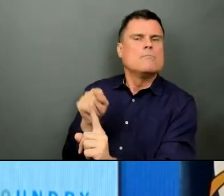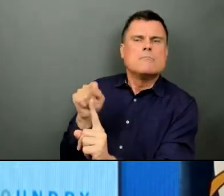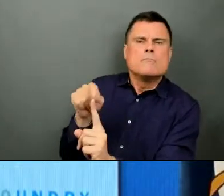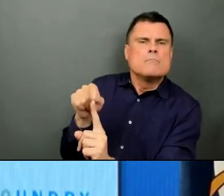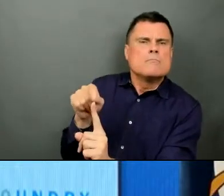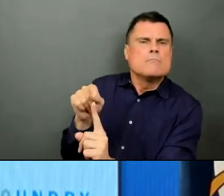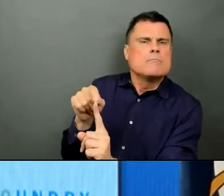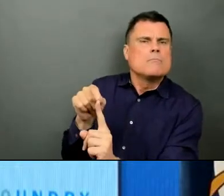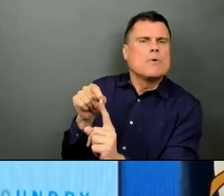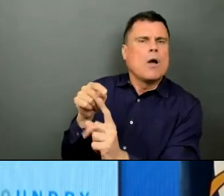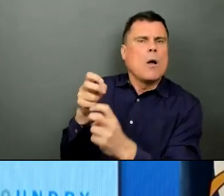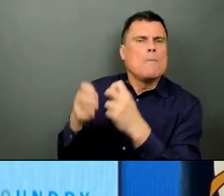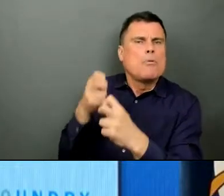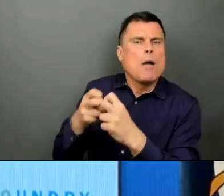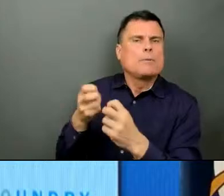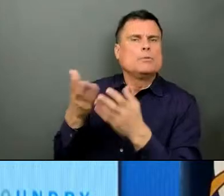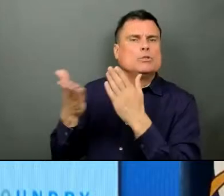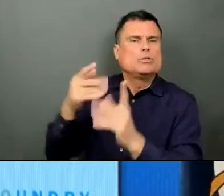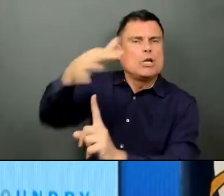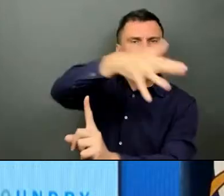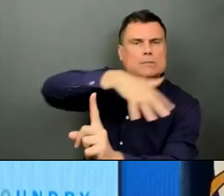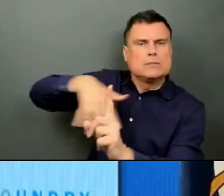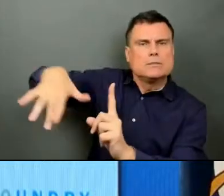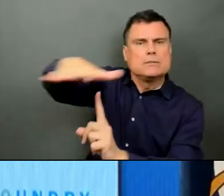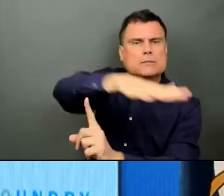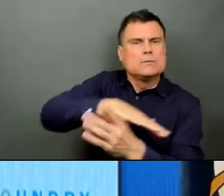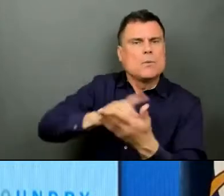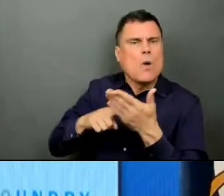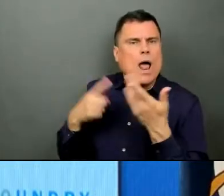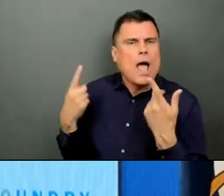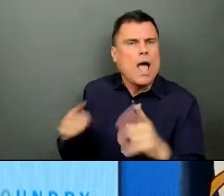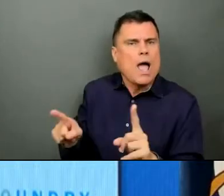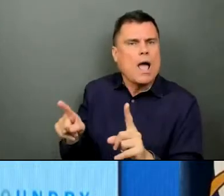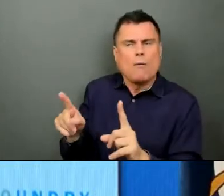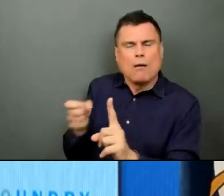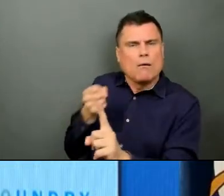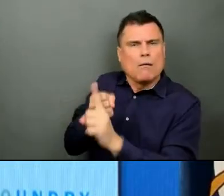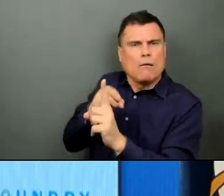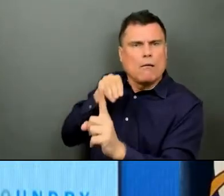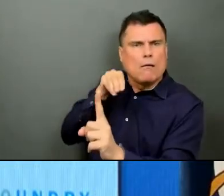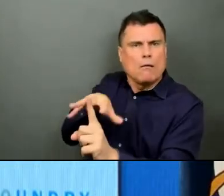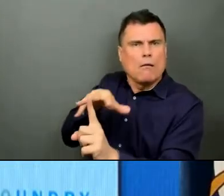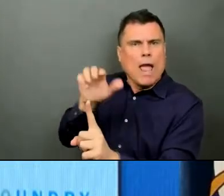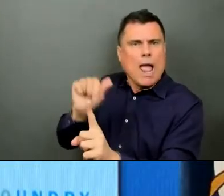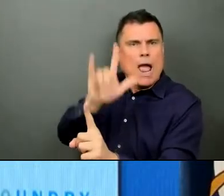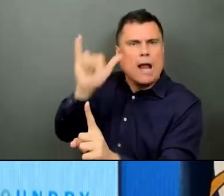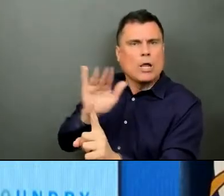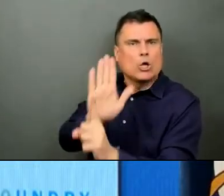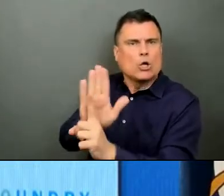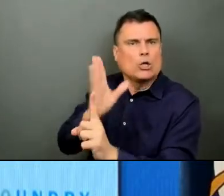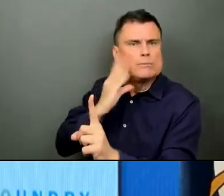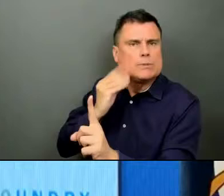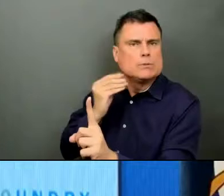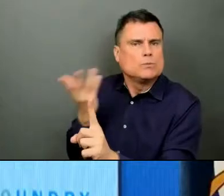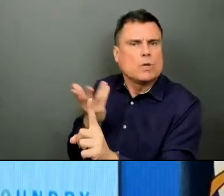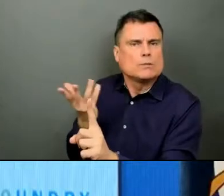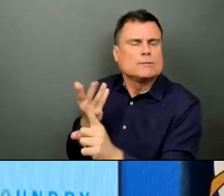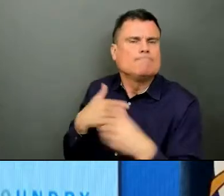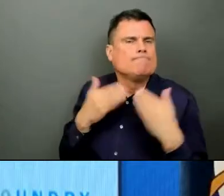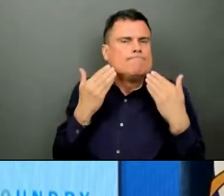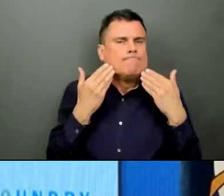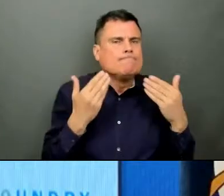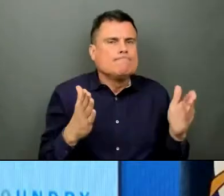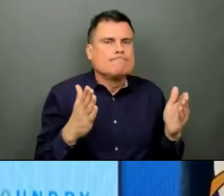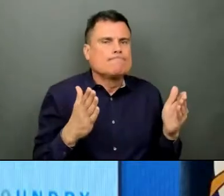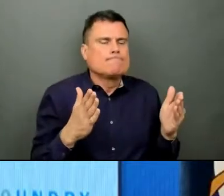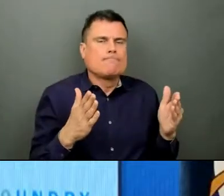added more supports, more options for youth accessing the system, trying to meet them where they're at and trying to learn from